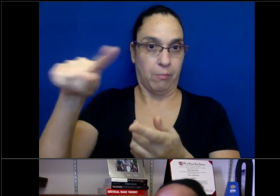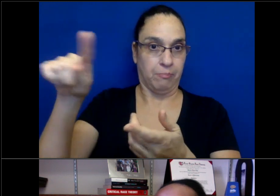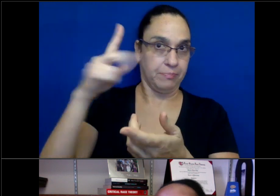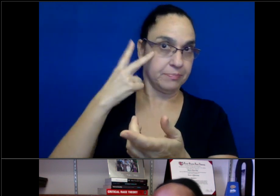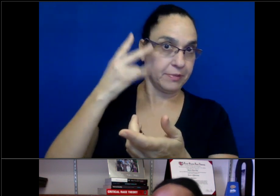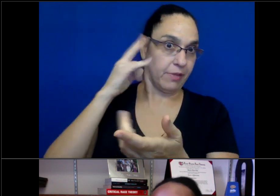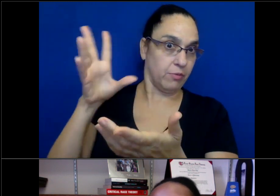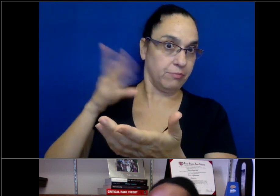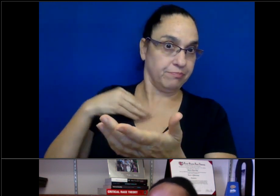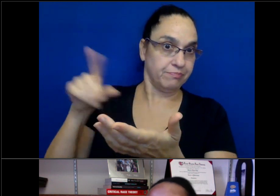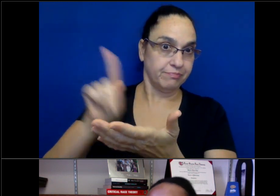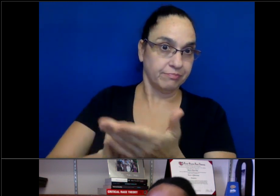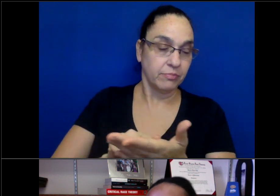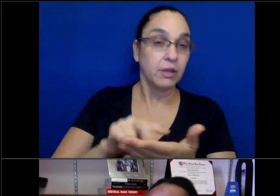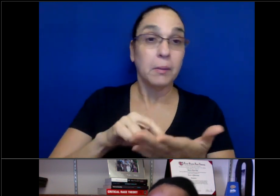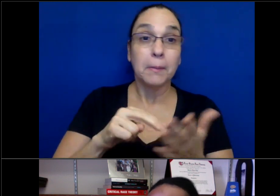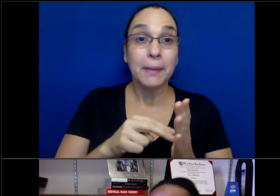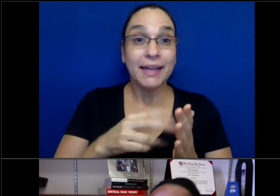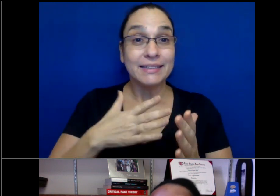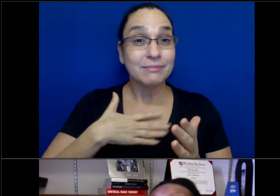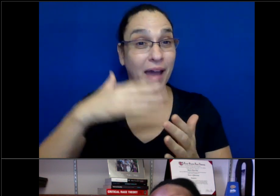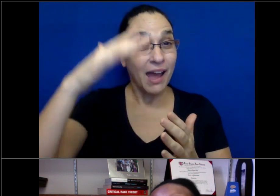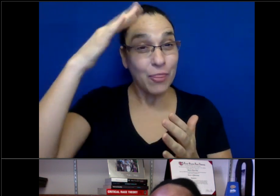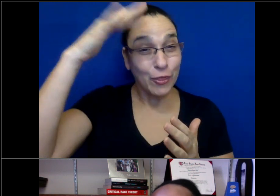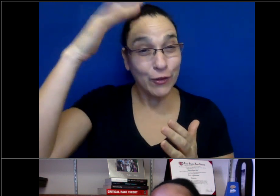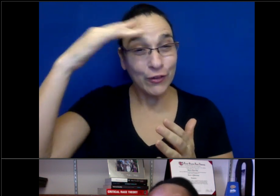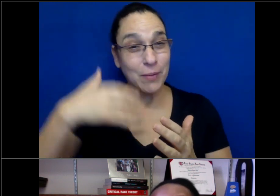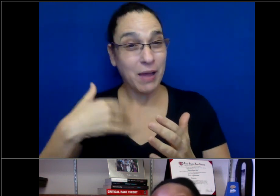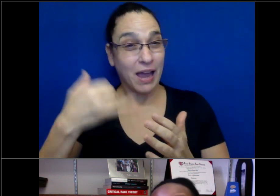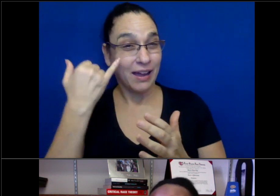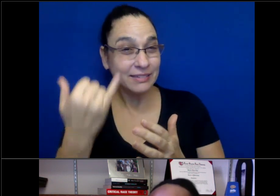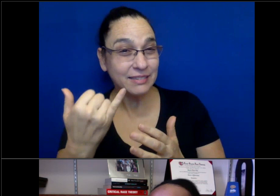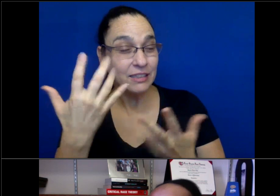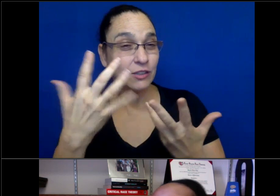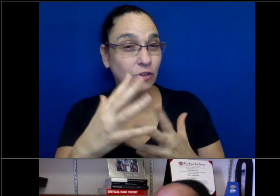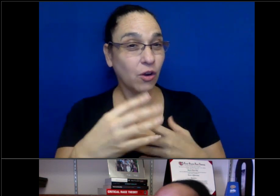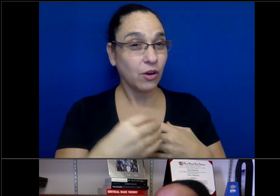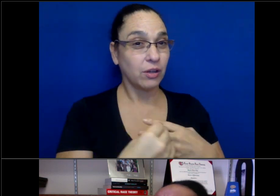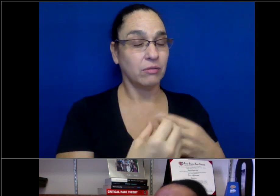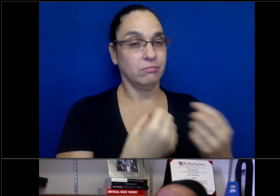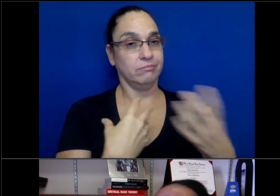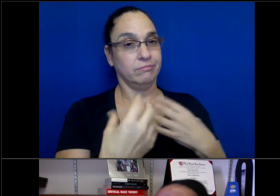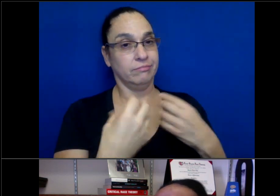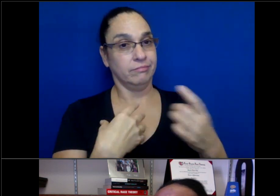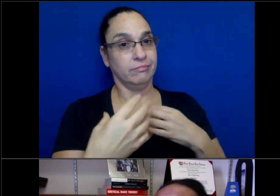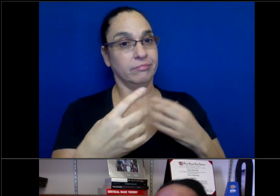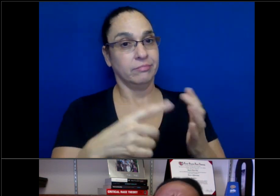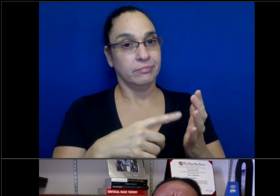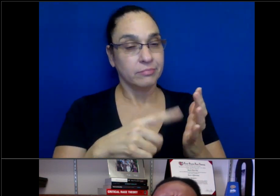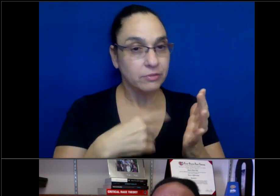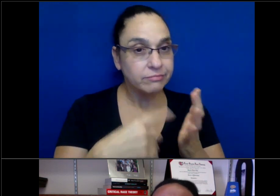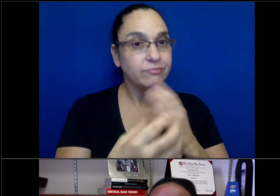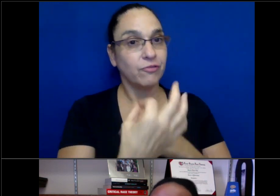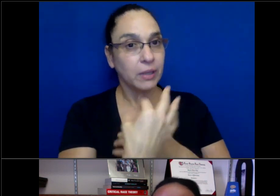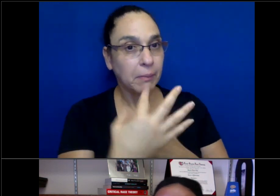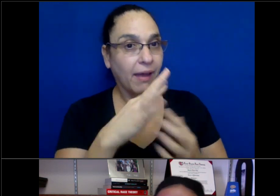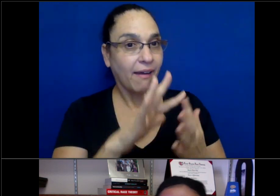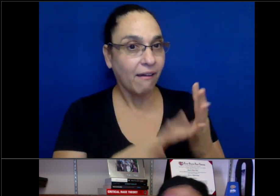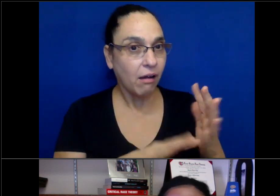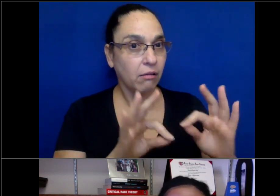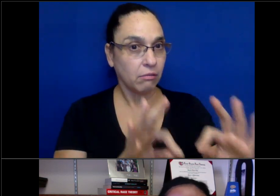the ideas have already sort of been subjected to some scrutiny to some degree. And then I think eventually, and I think